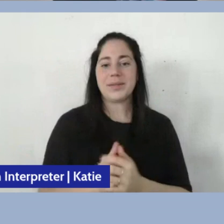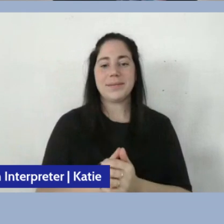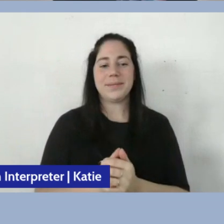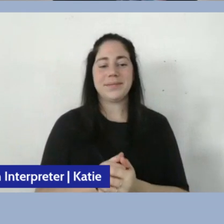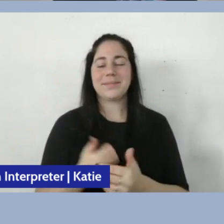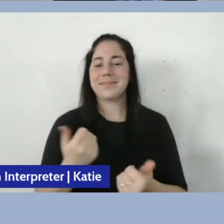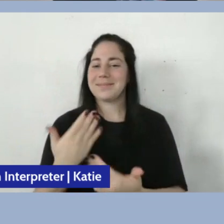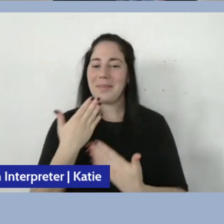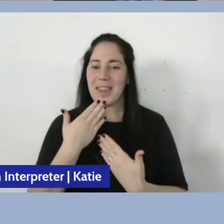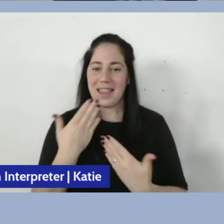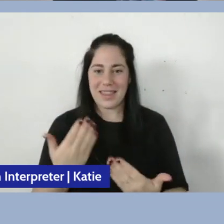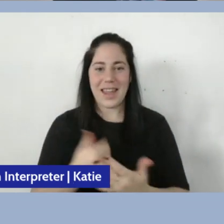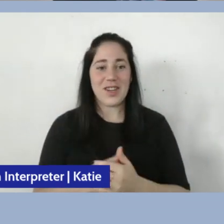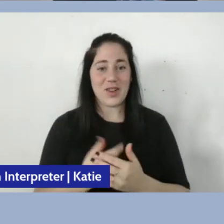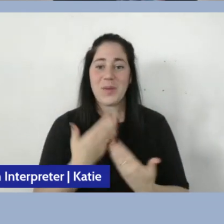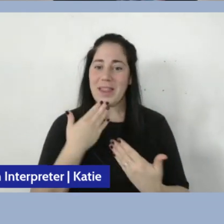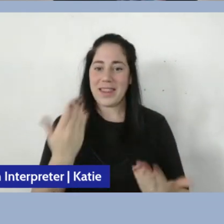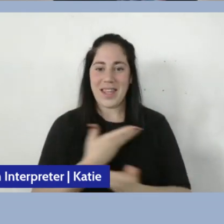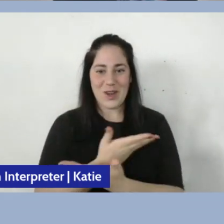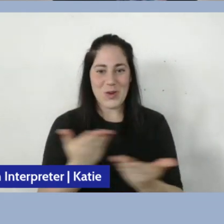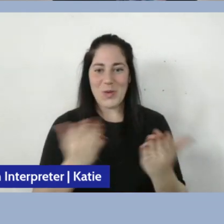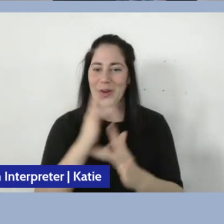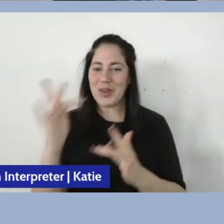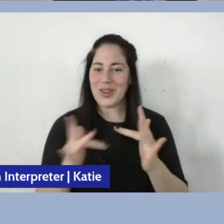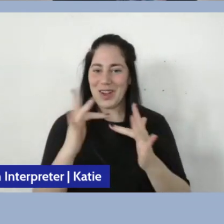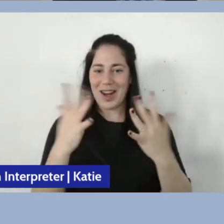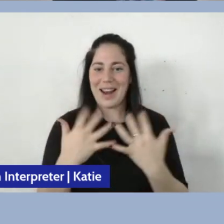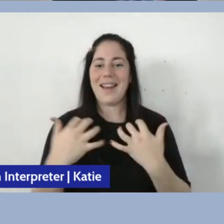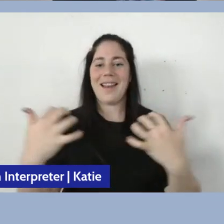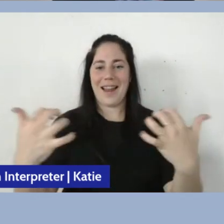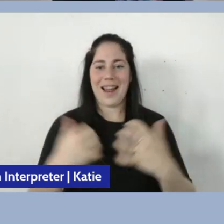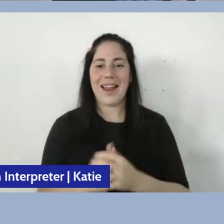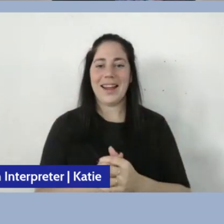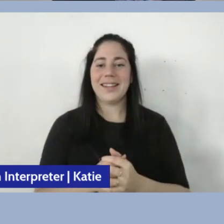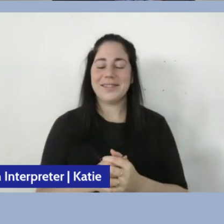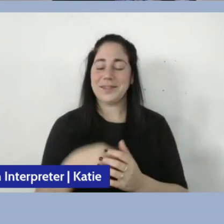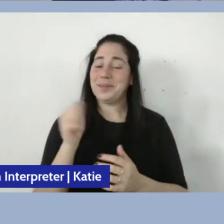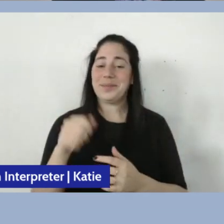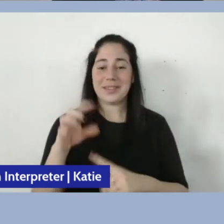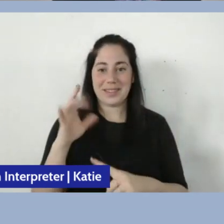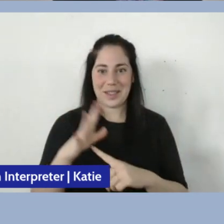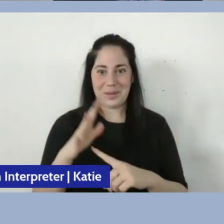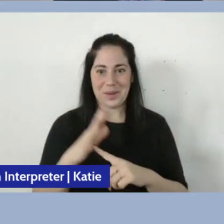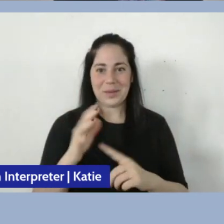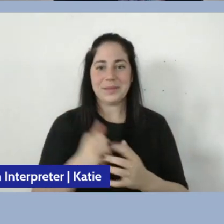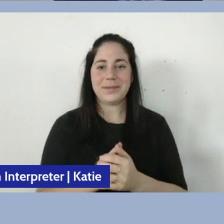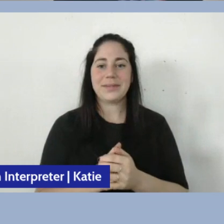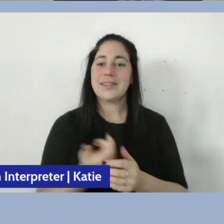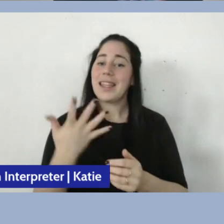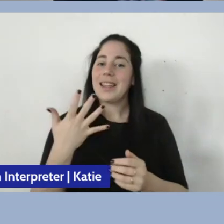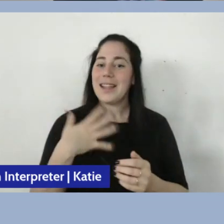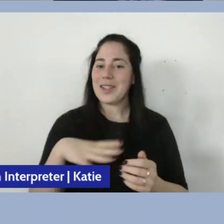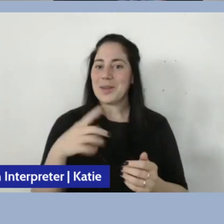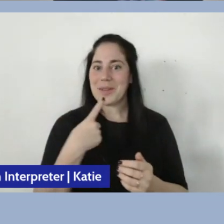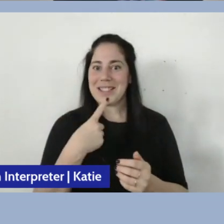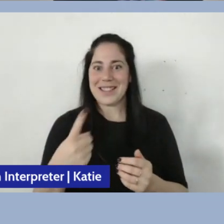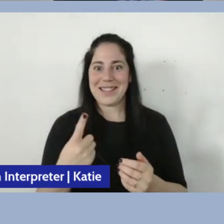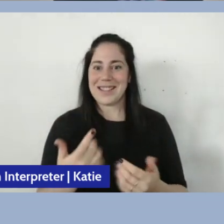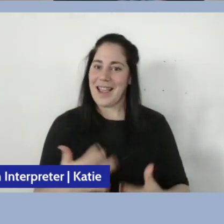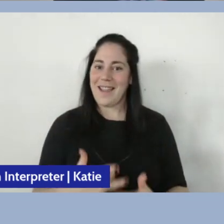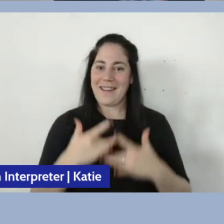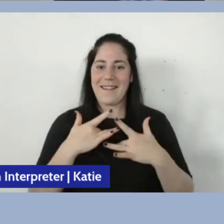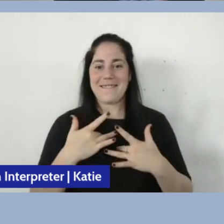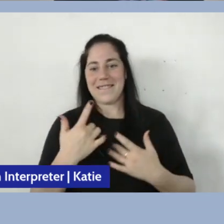everybody that's dialing in around the country for this really important session. I firstly just wanted to say how pleased I am to be here